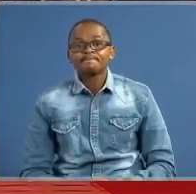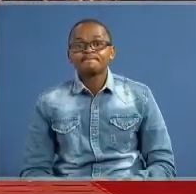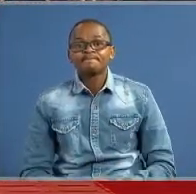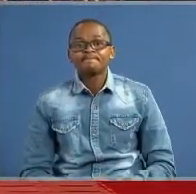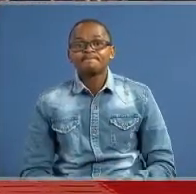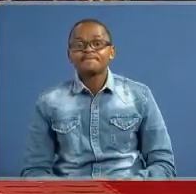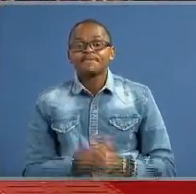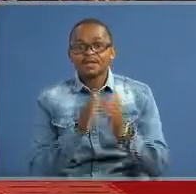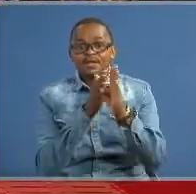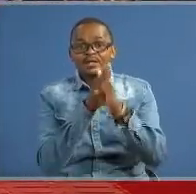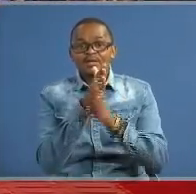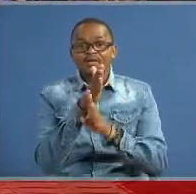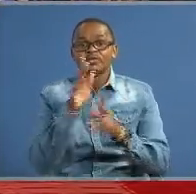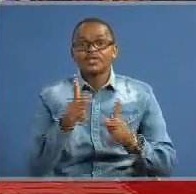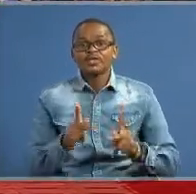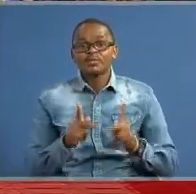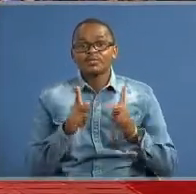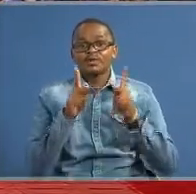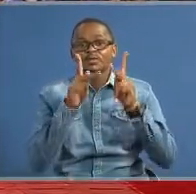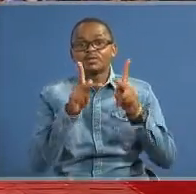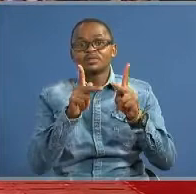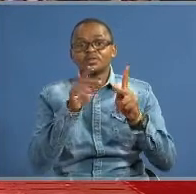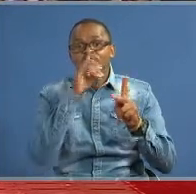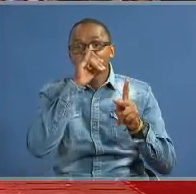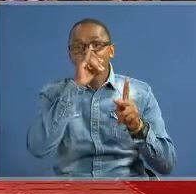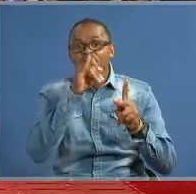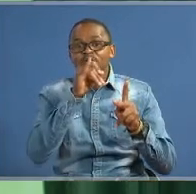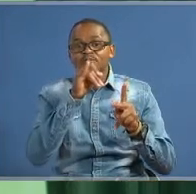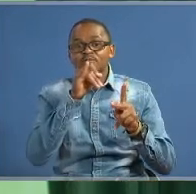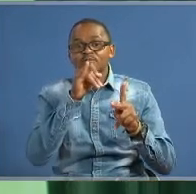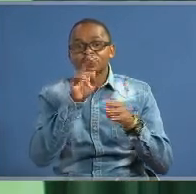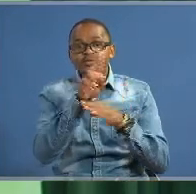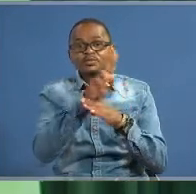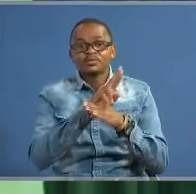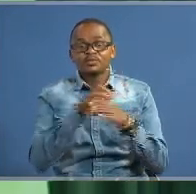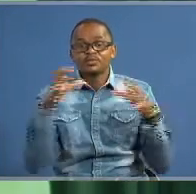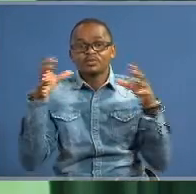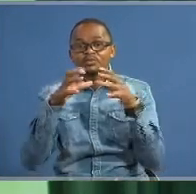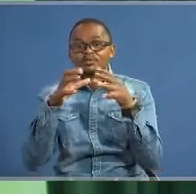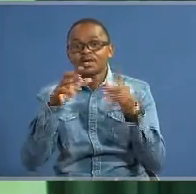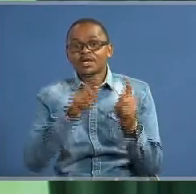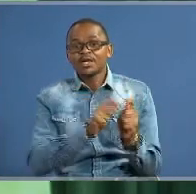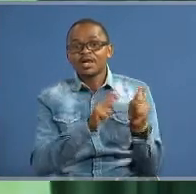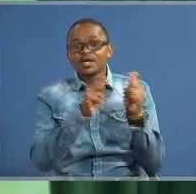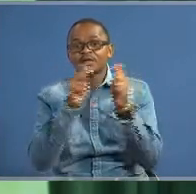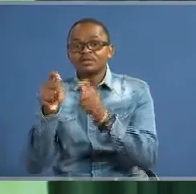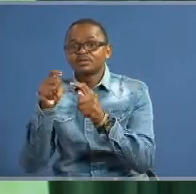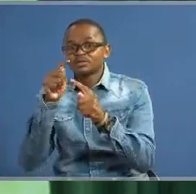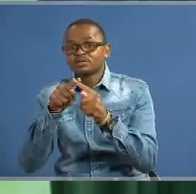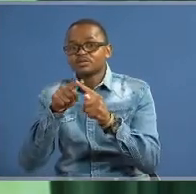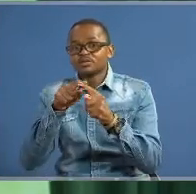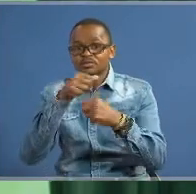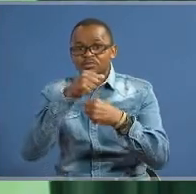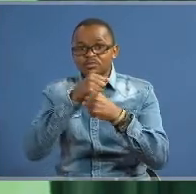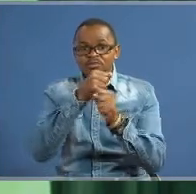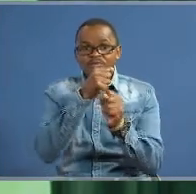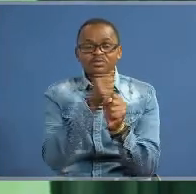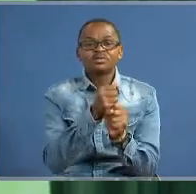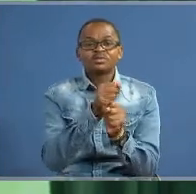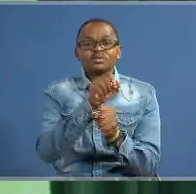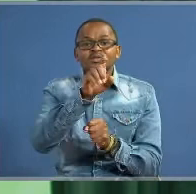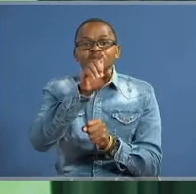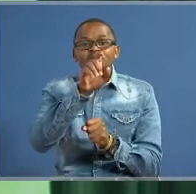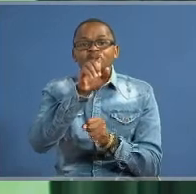Key innovation in this product is that it will use customer transactions to generate reliable